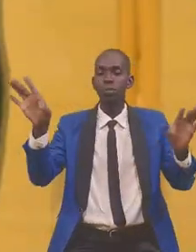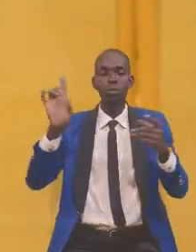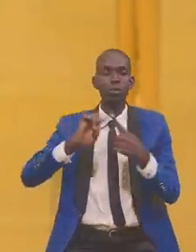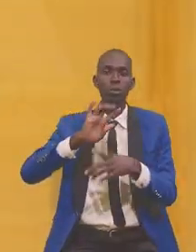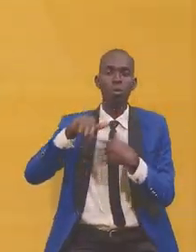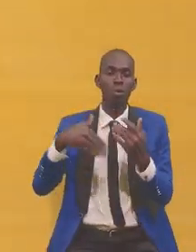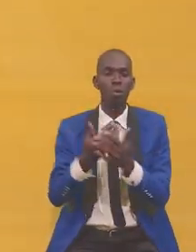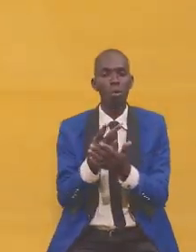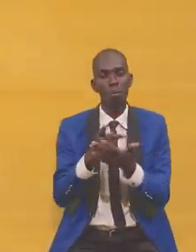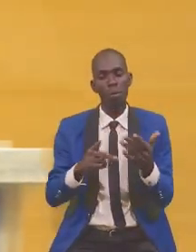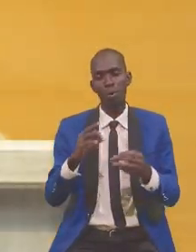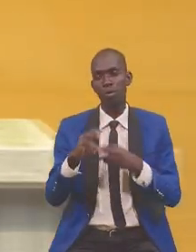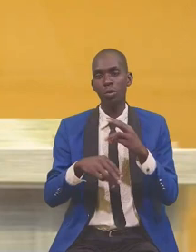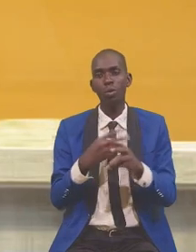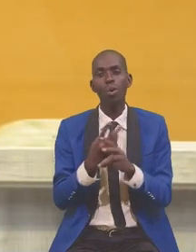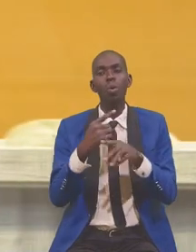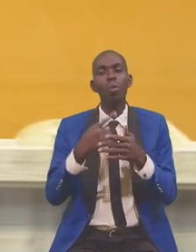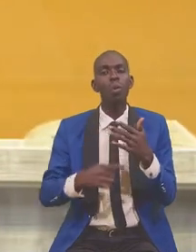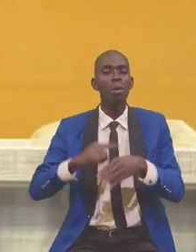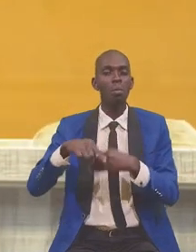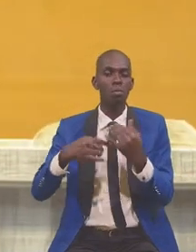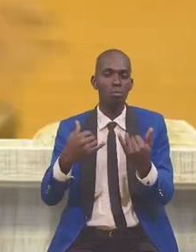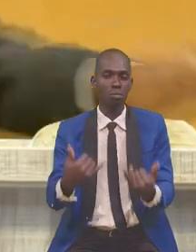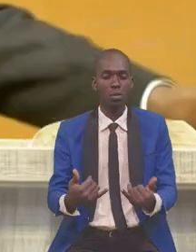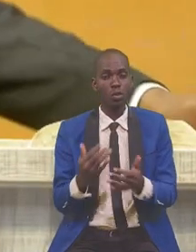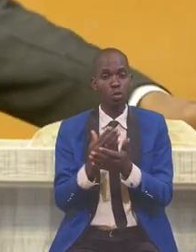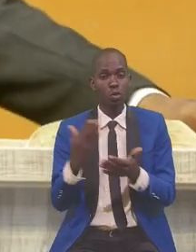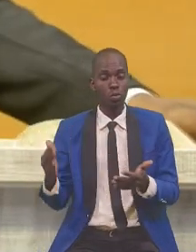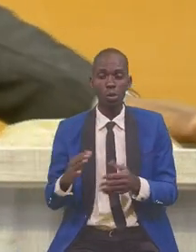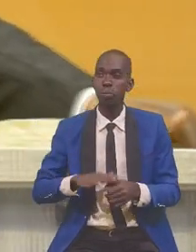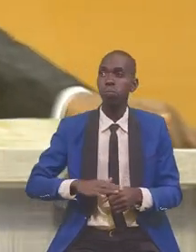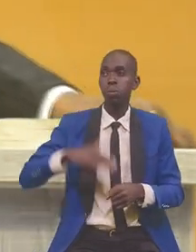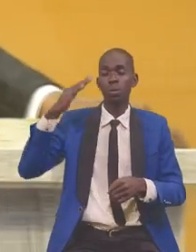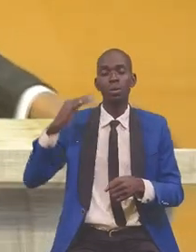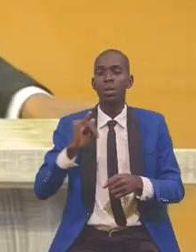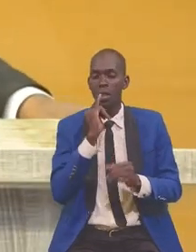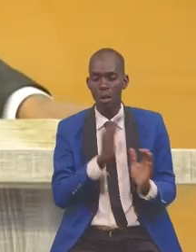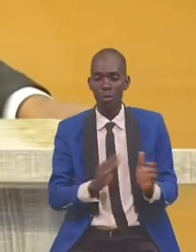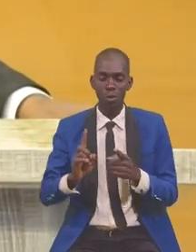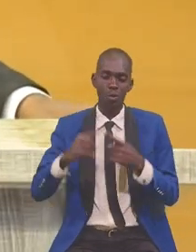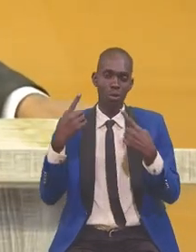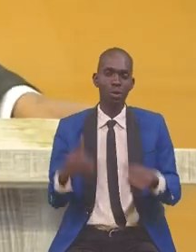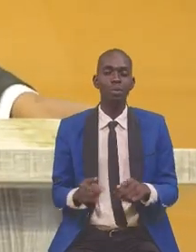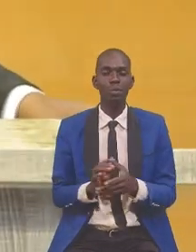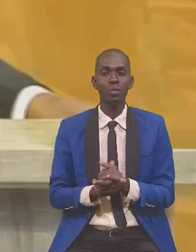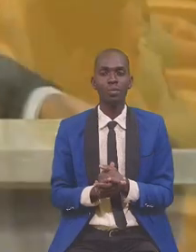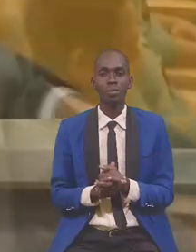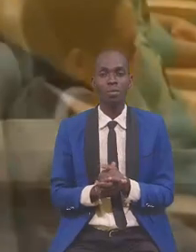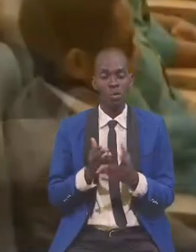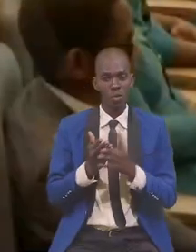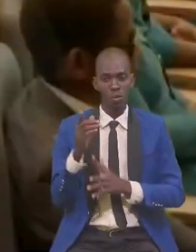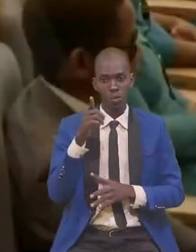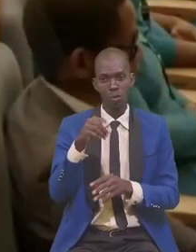the world. How about today? Something explosive is about to happen. Through